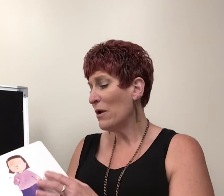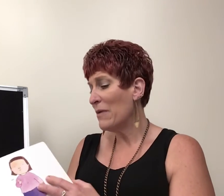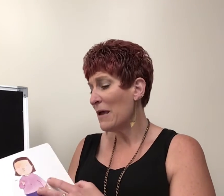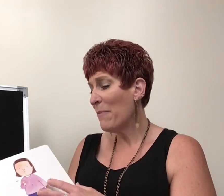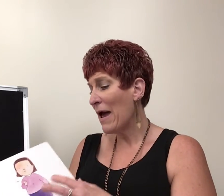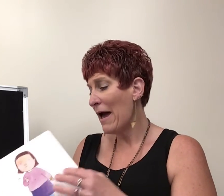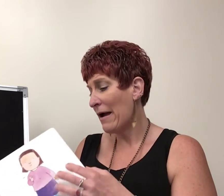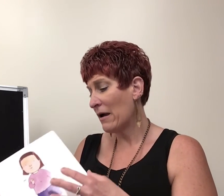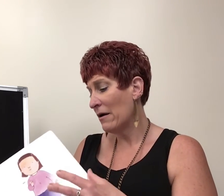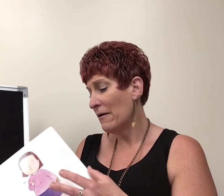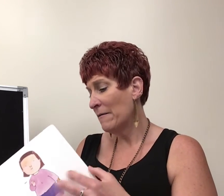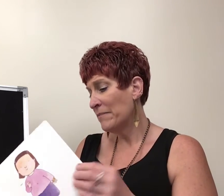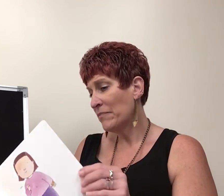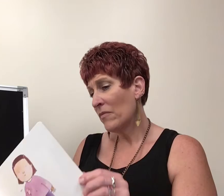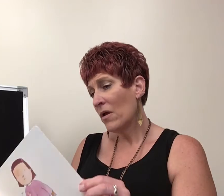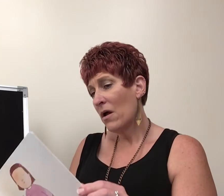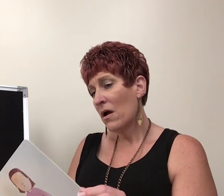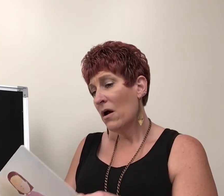came swimming back.